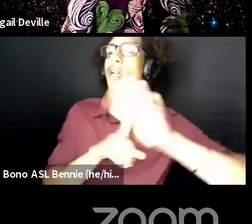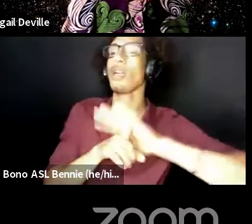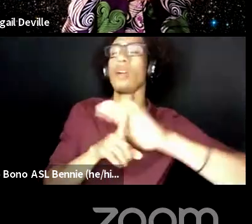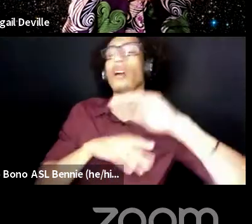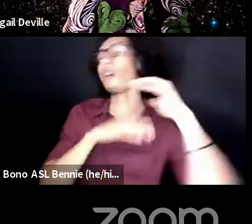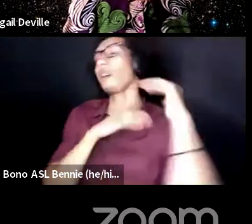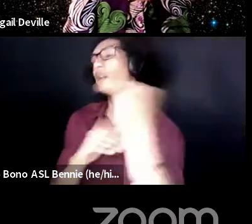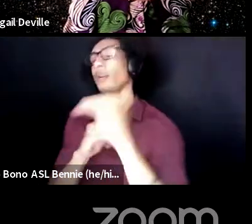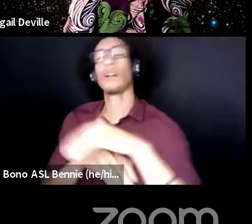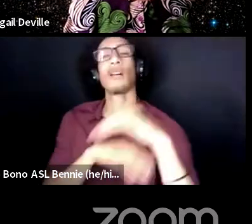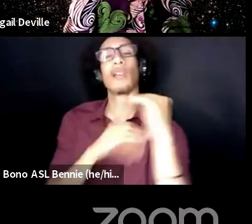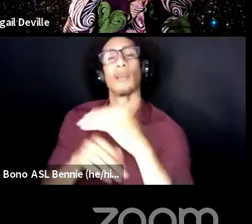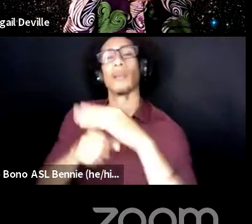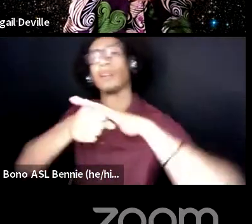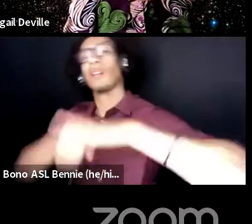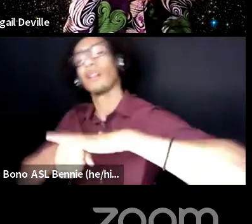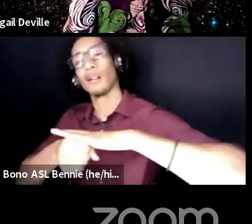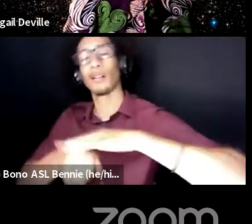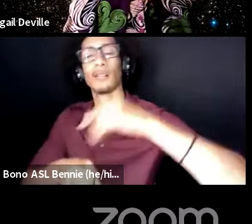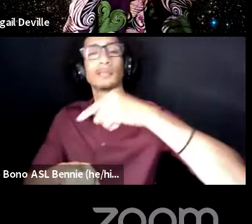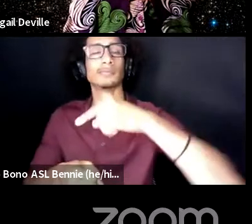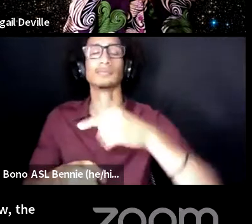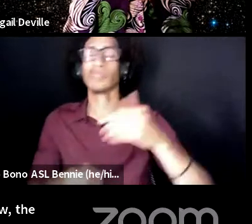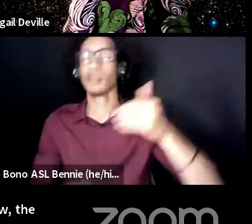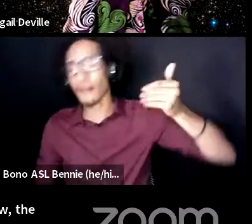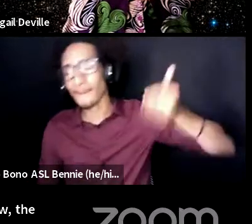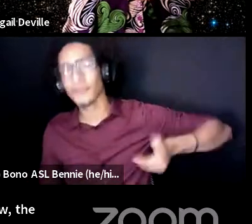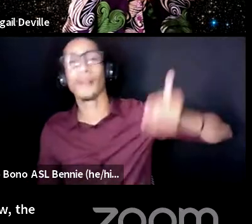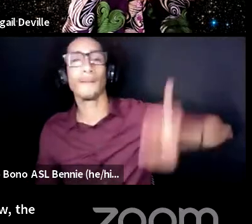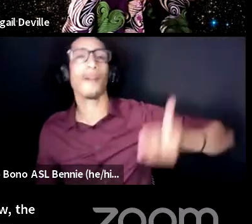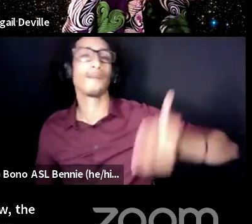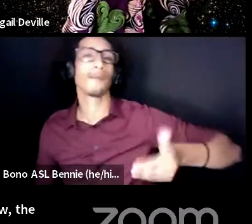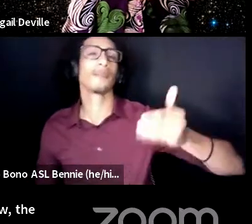know, constant limitations of